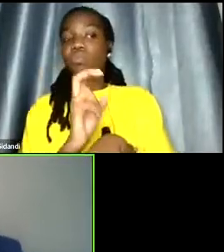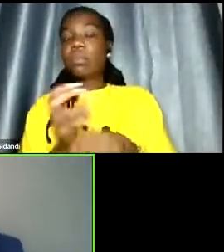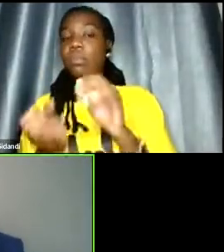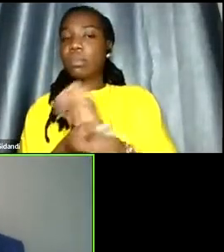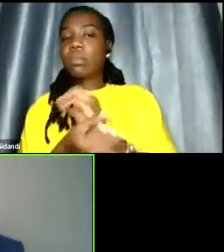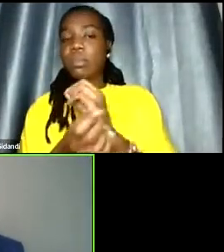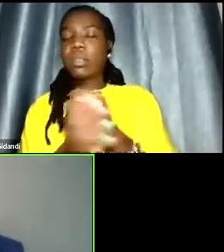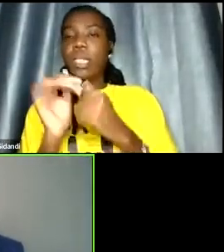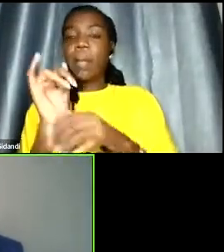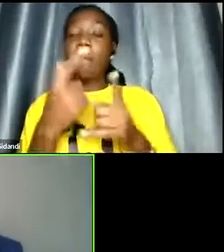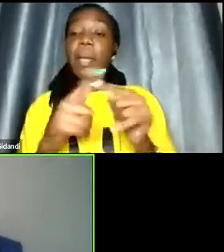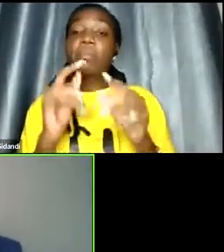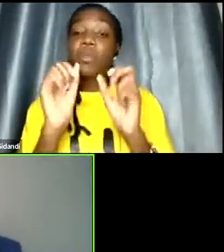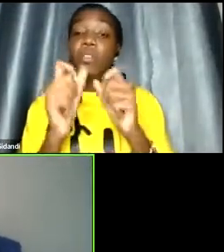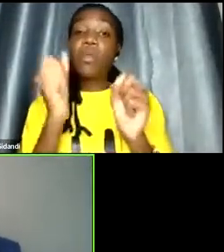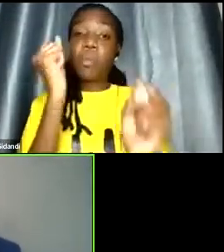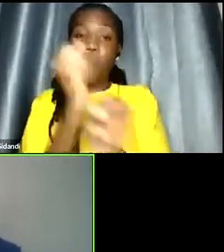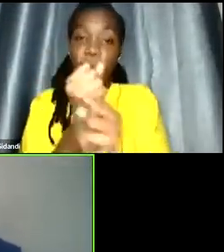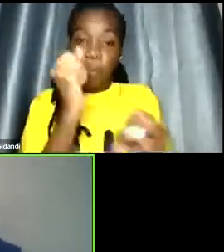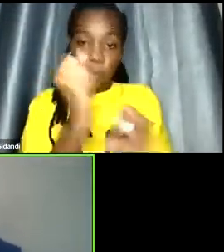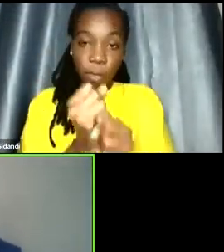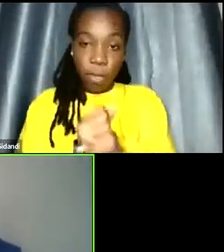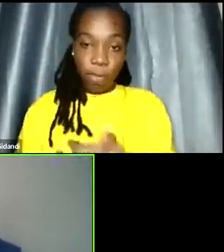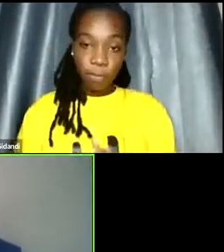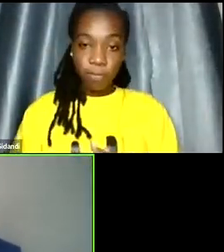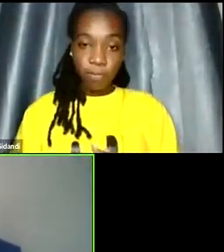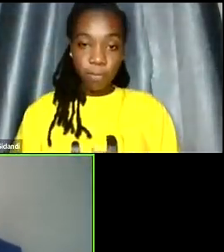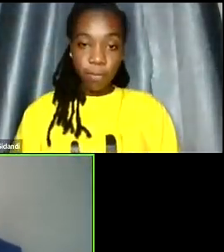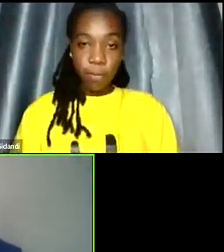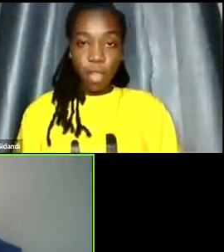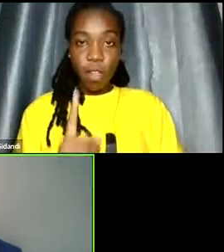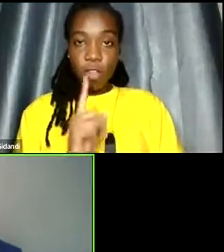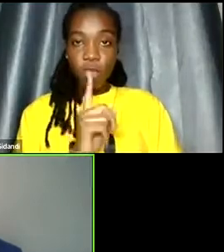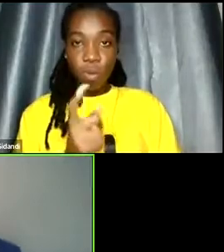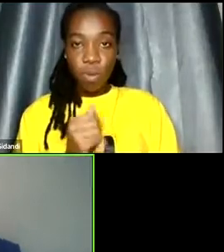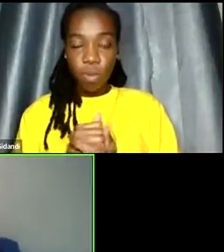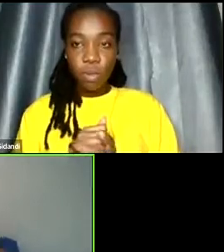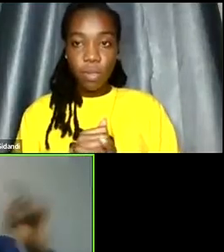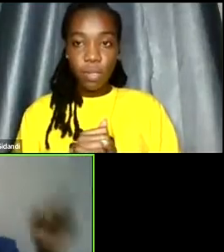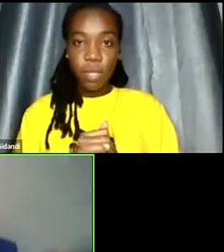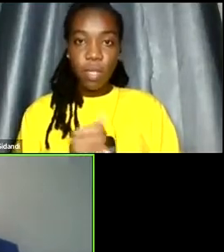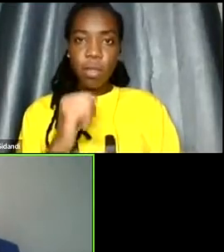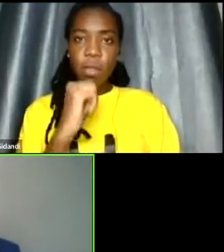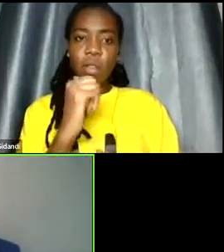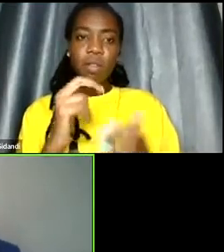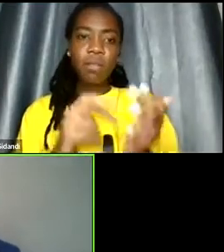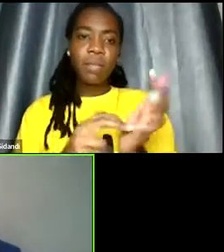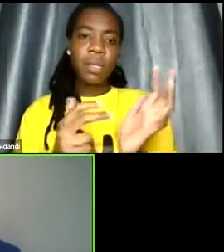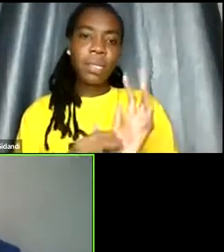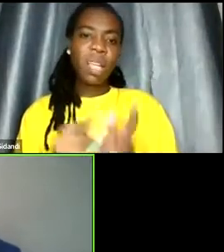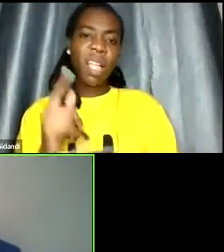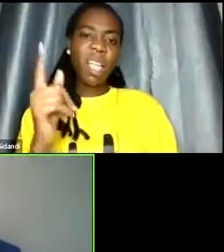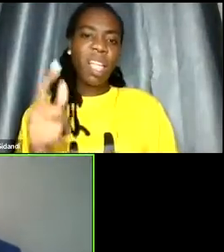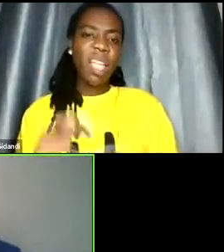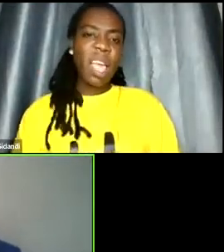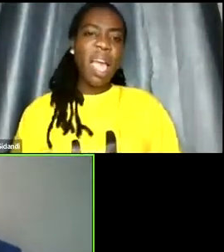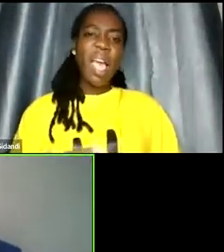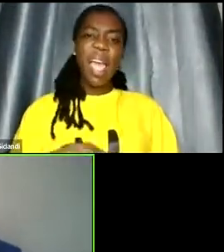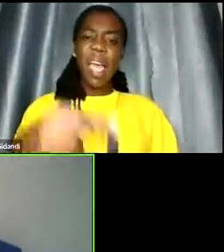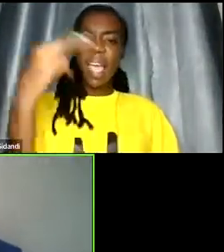to performing, right? So it doesn't necessarily mean that because one was a high potential that they'll end up on